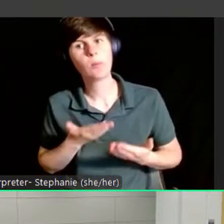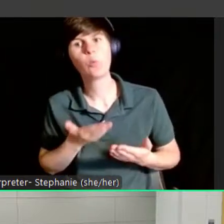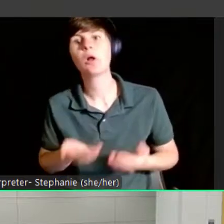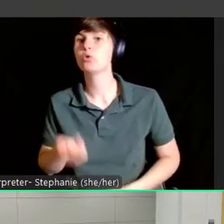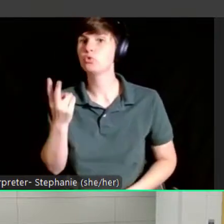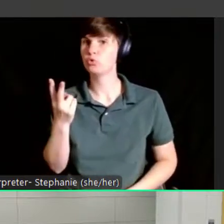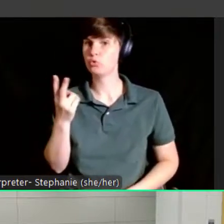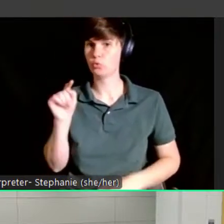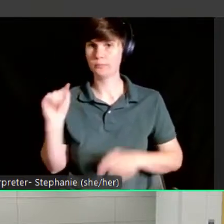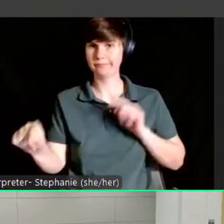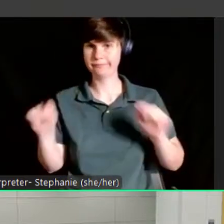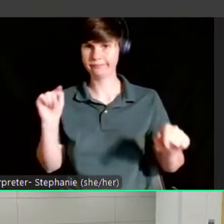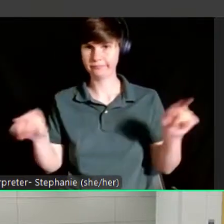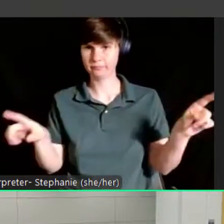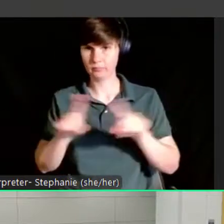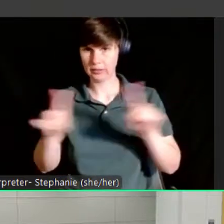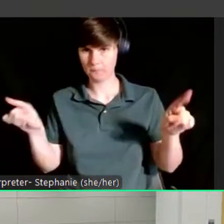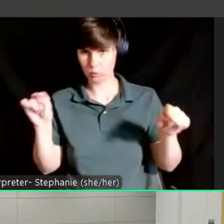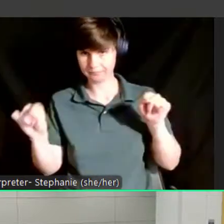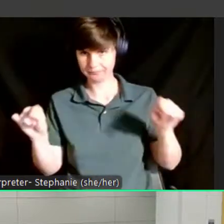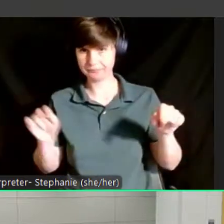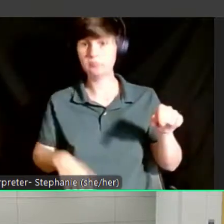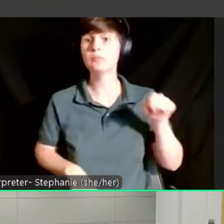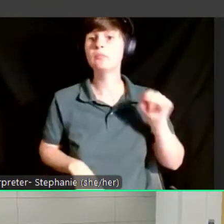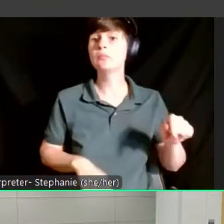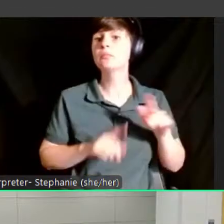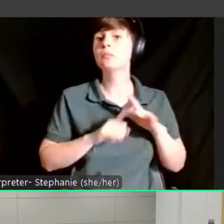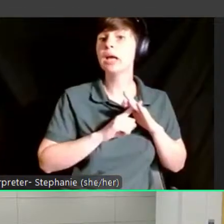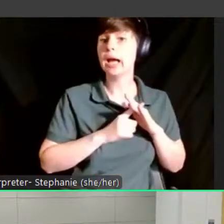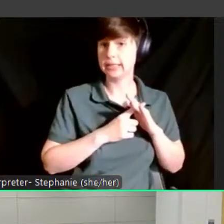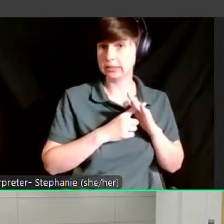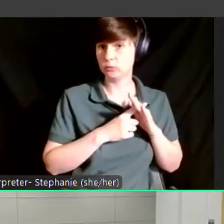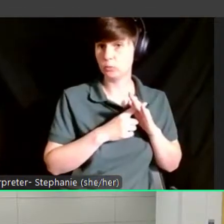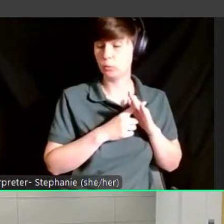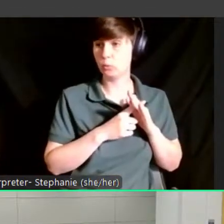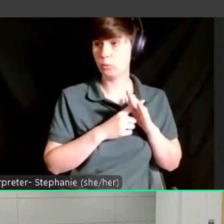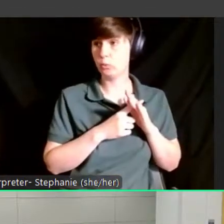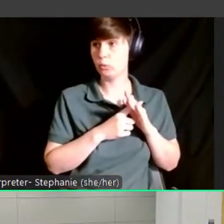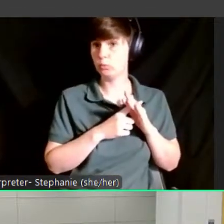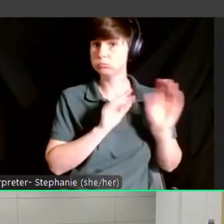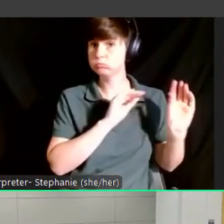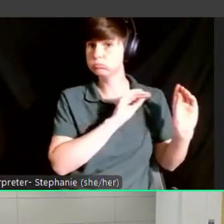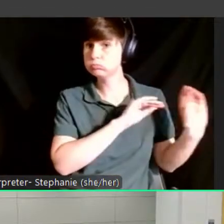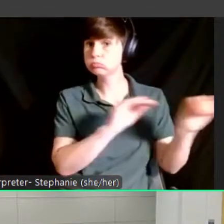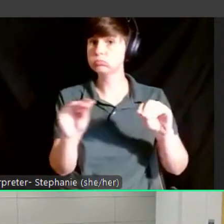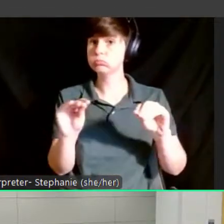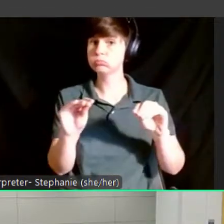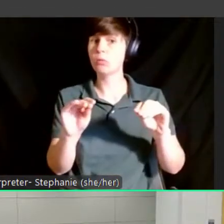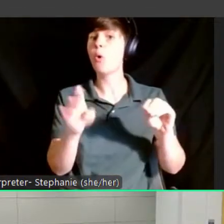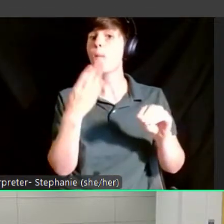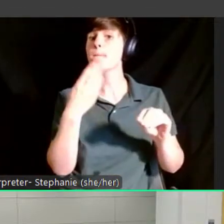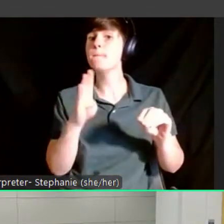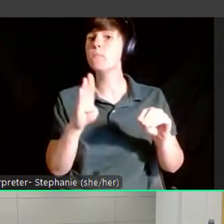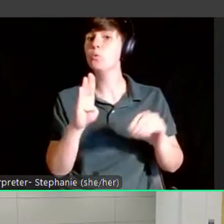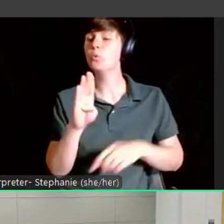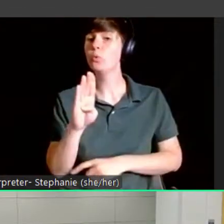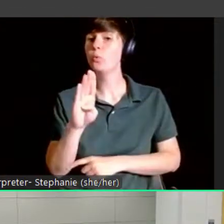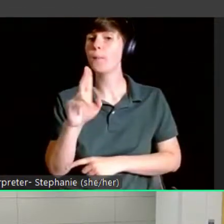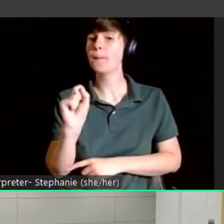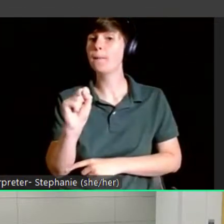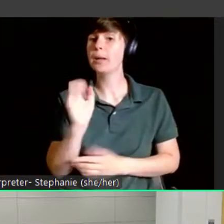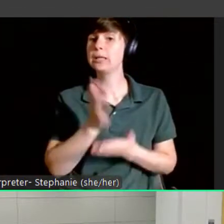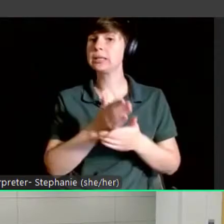things going on. So the initial rollout of the tactile blue bus stop